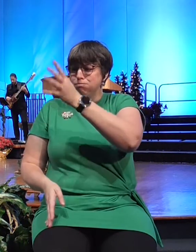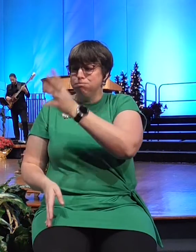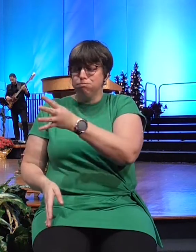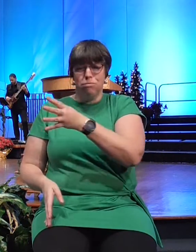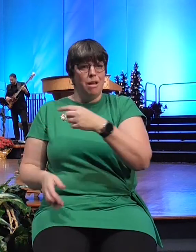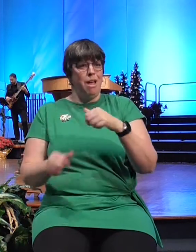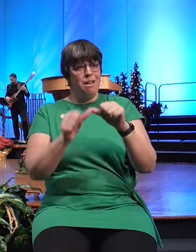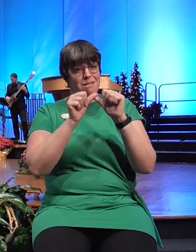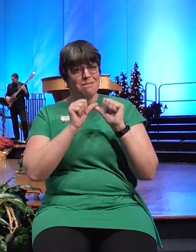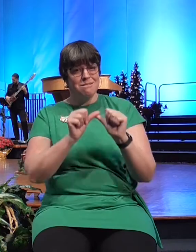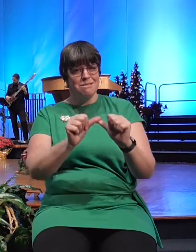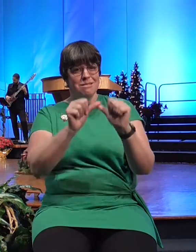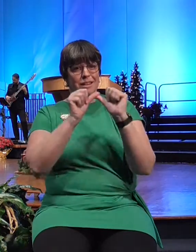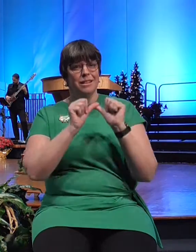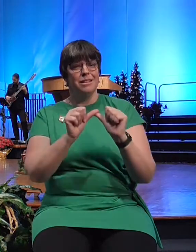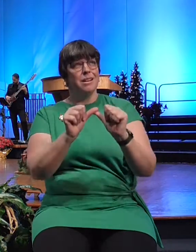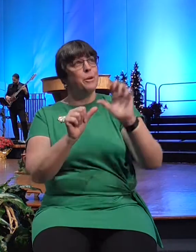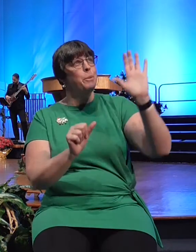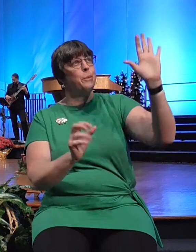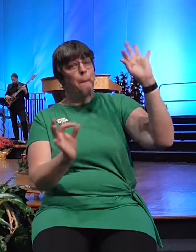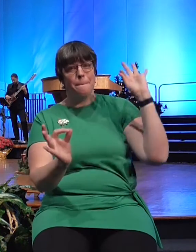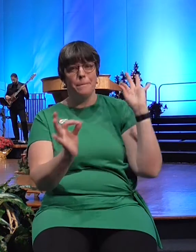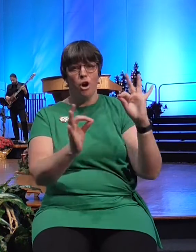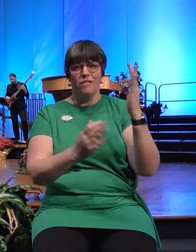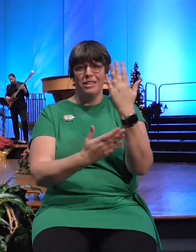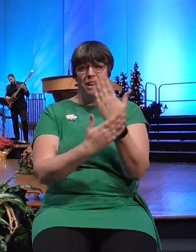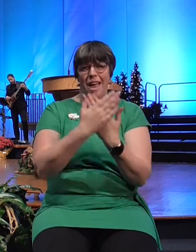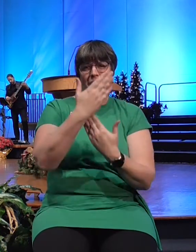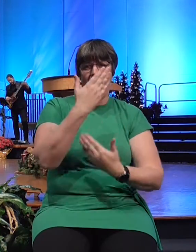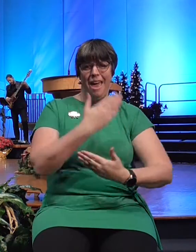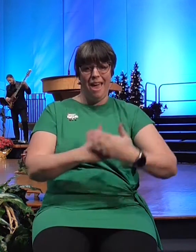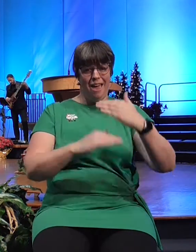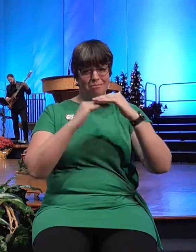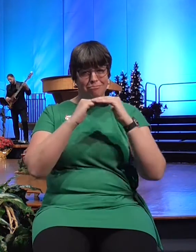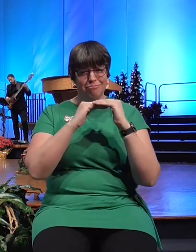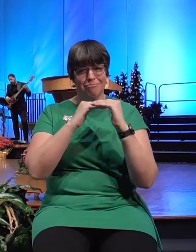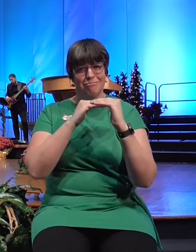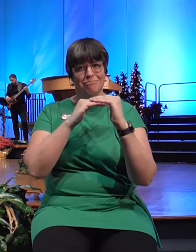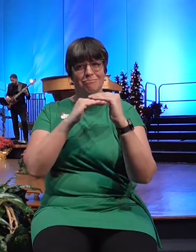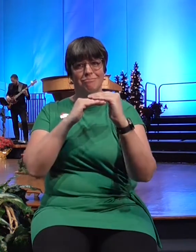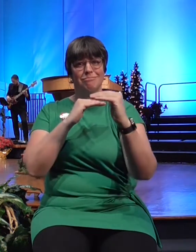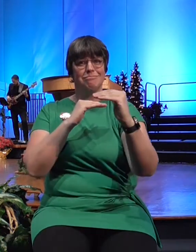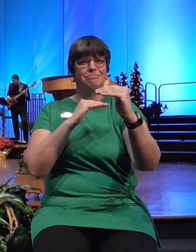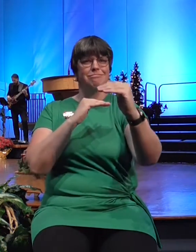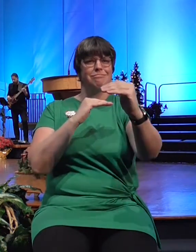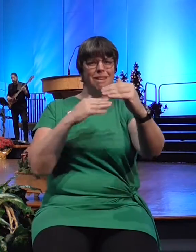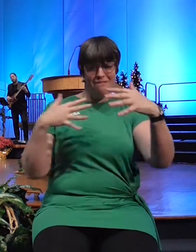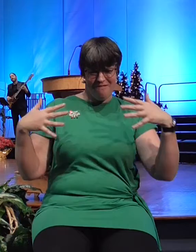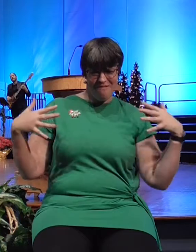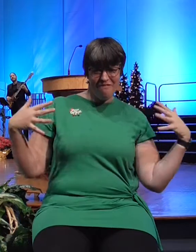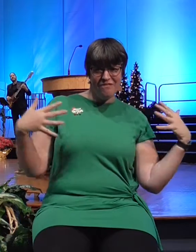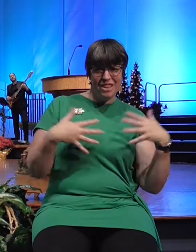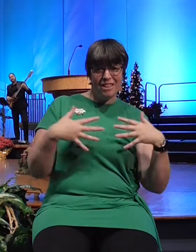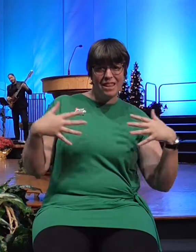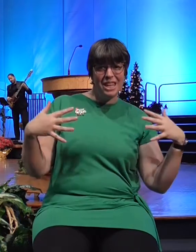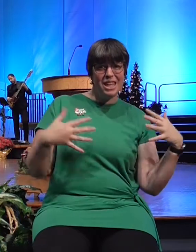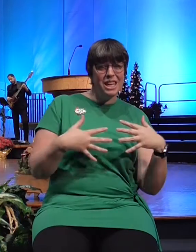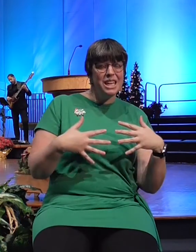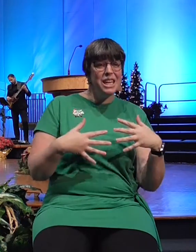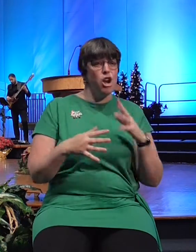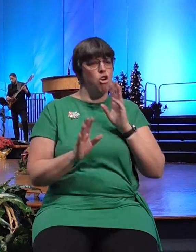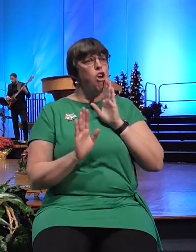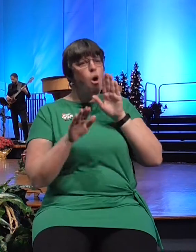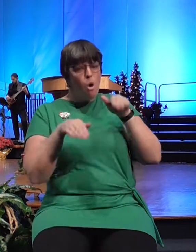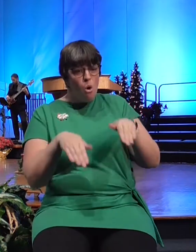steadied by perfect hands. Vast deserts of fear and